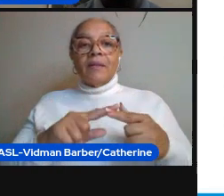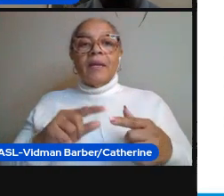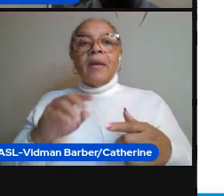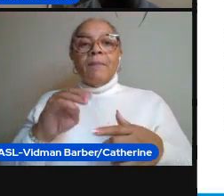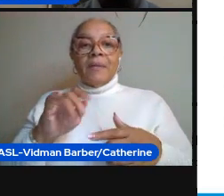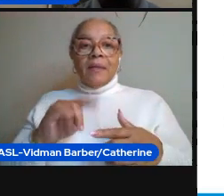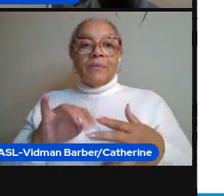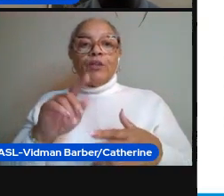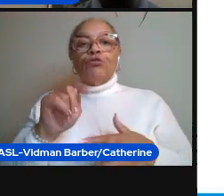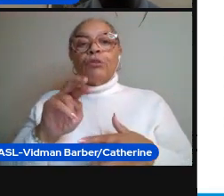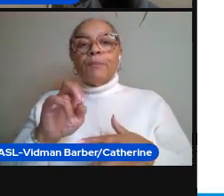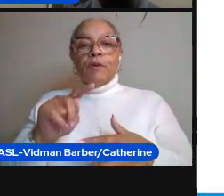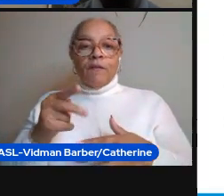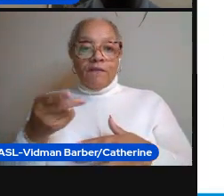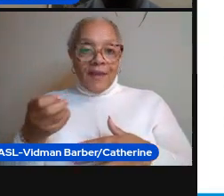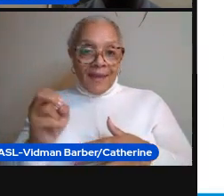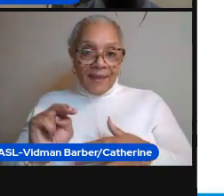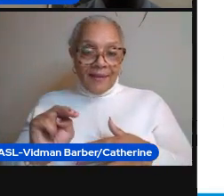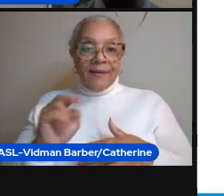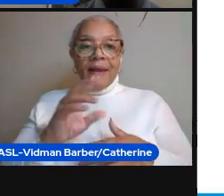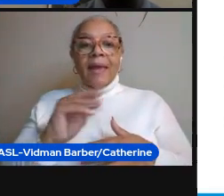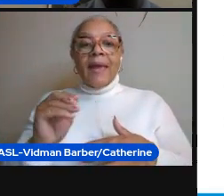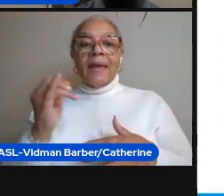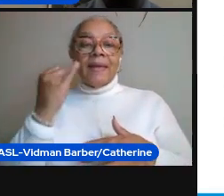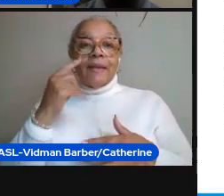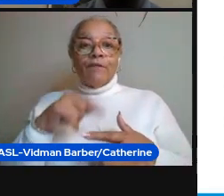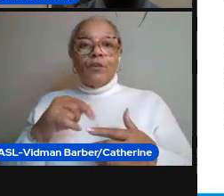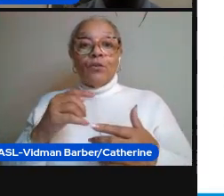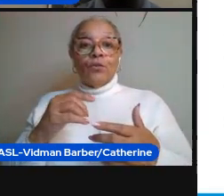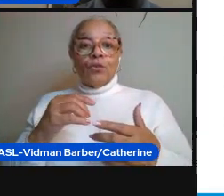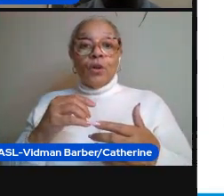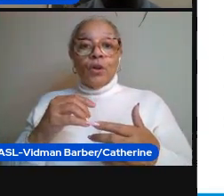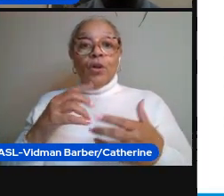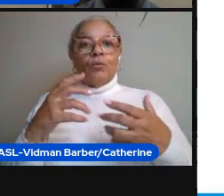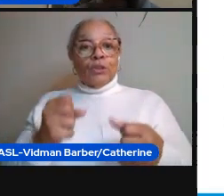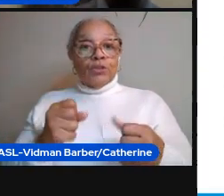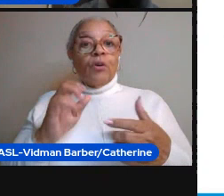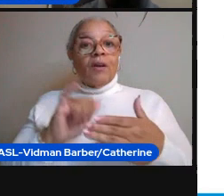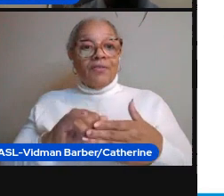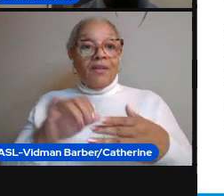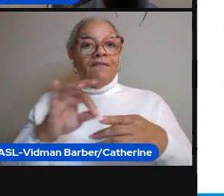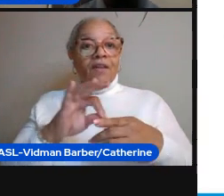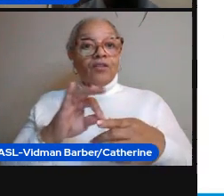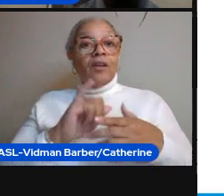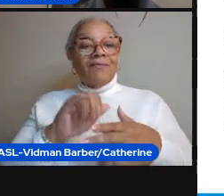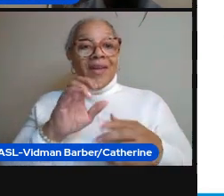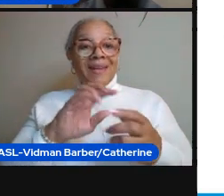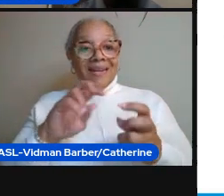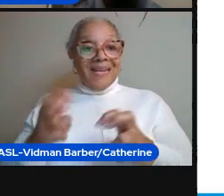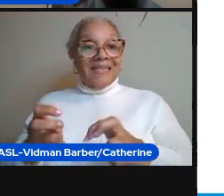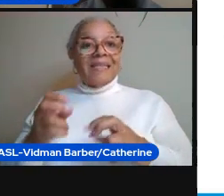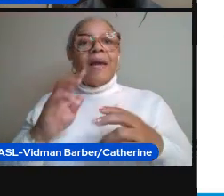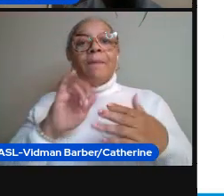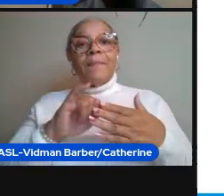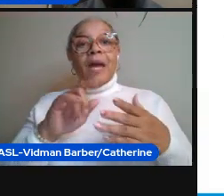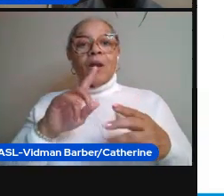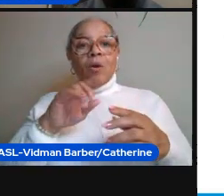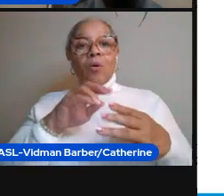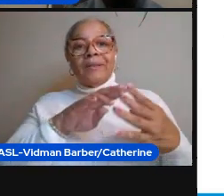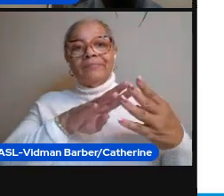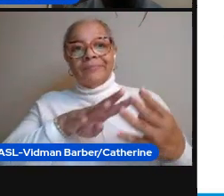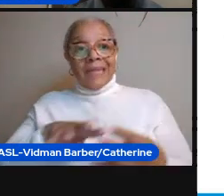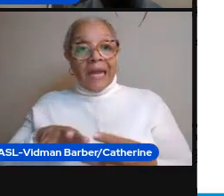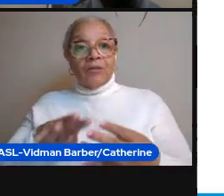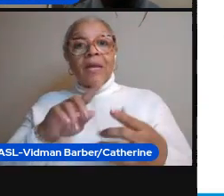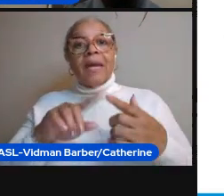tryptophan, and if you restore the function of the enzyme by going downstream and putting back